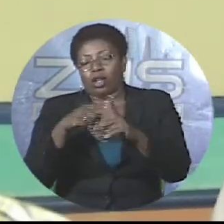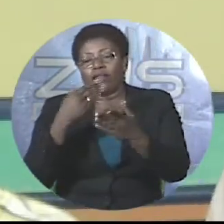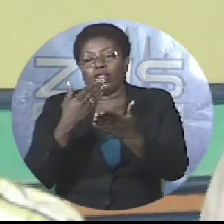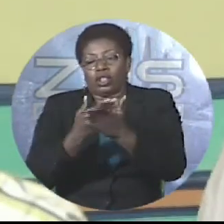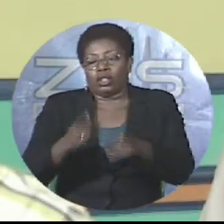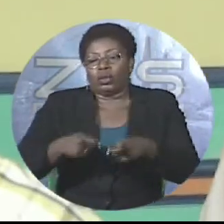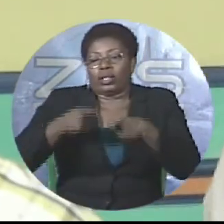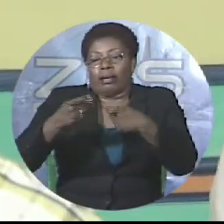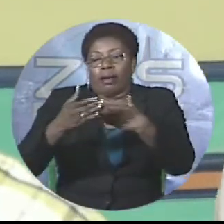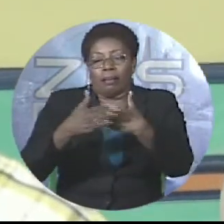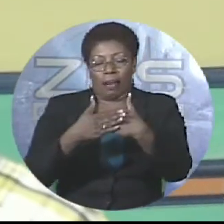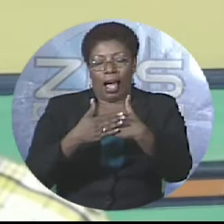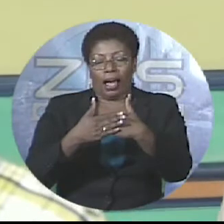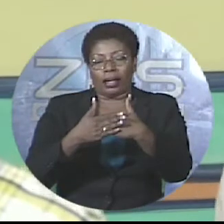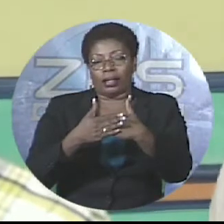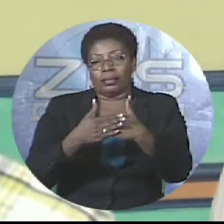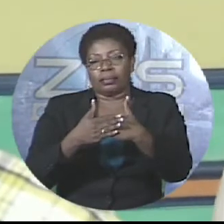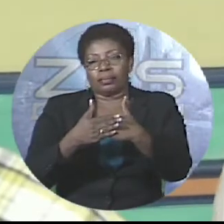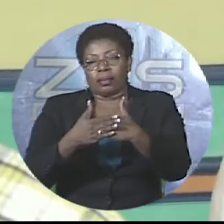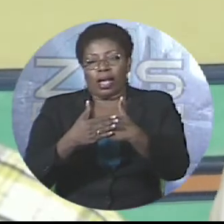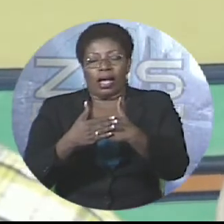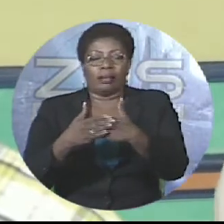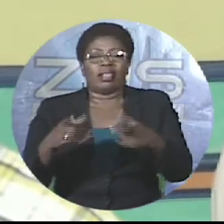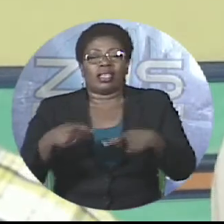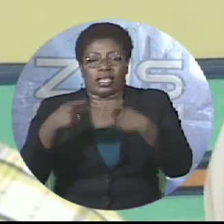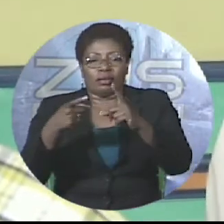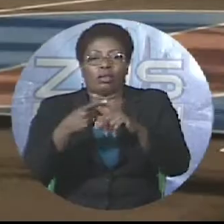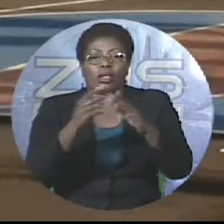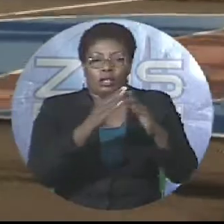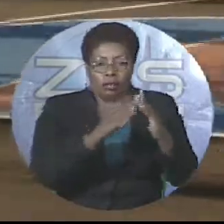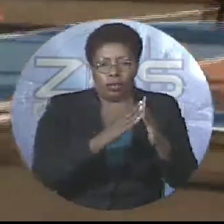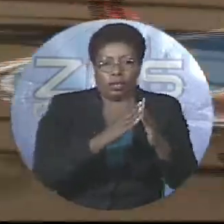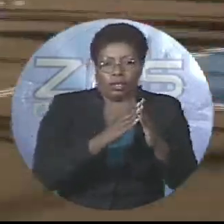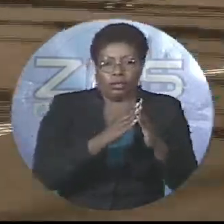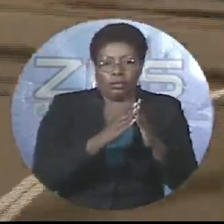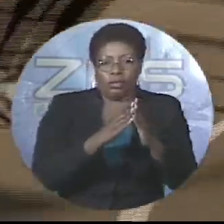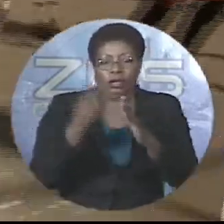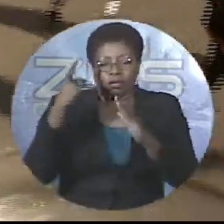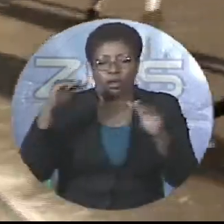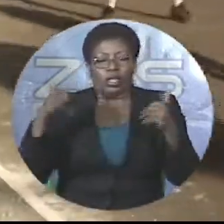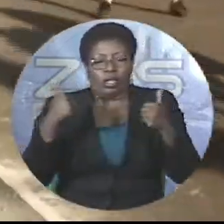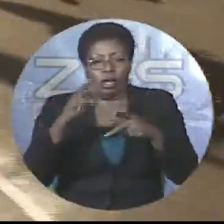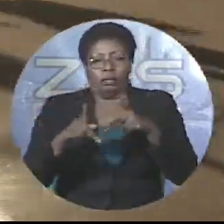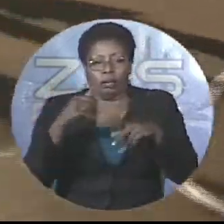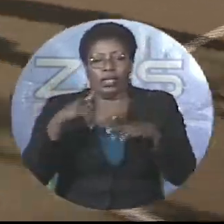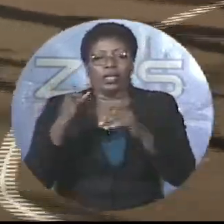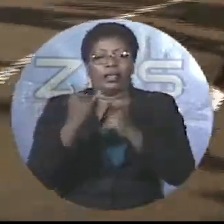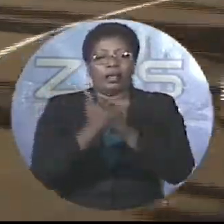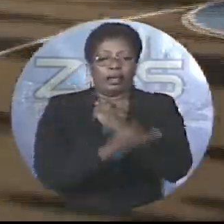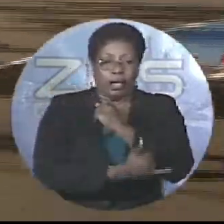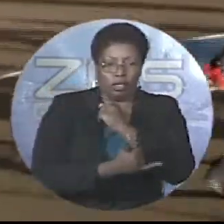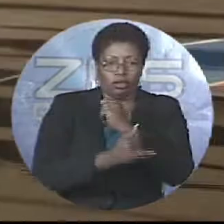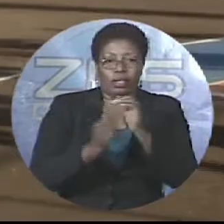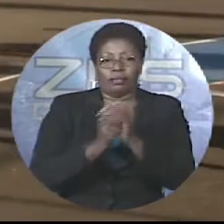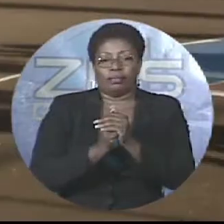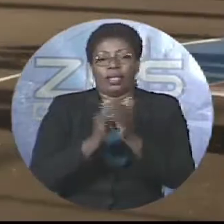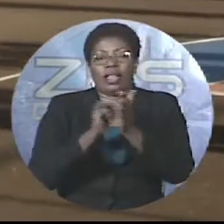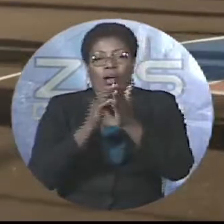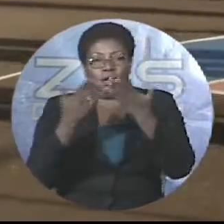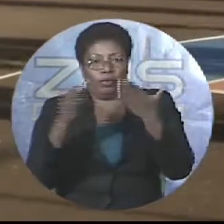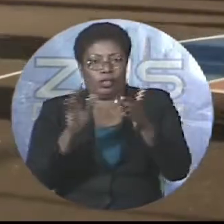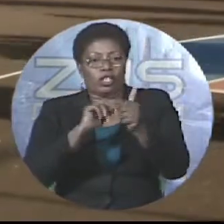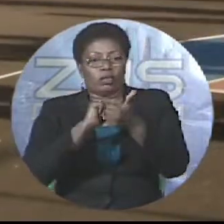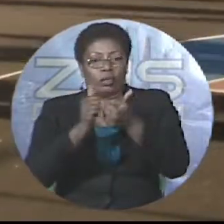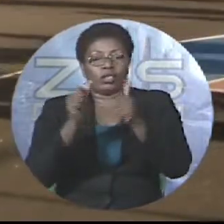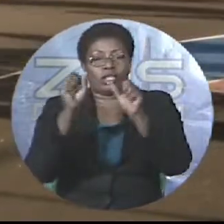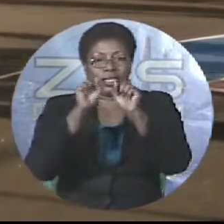the community. It just gives you a great feeling to do something positive, you know, for our young people in our country. Well, that's all the time for Sports Saturday. Once